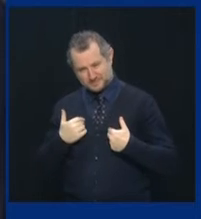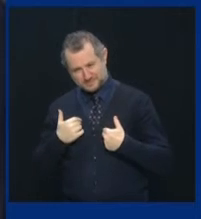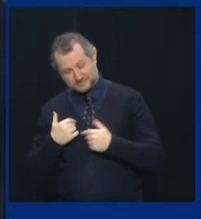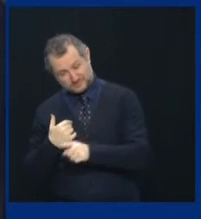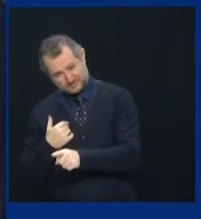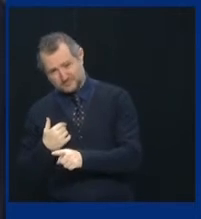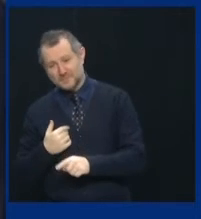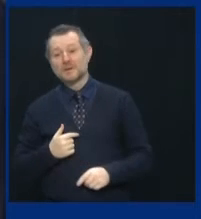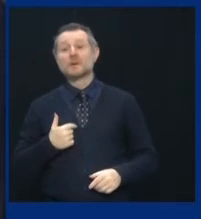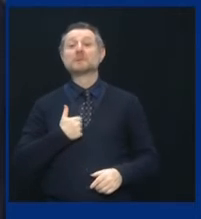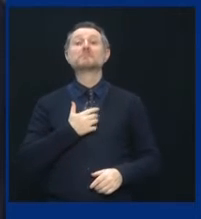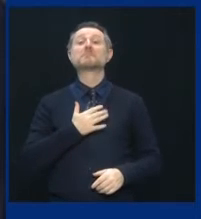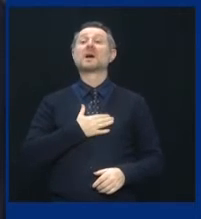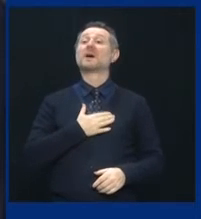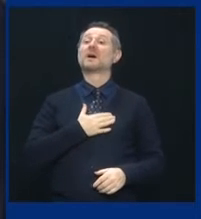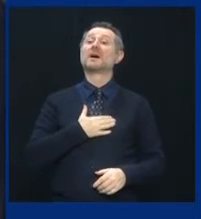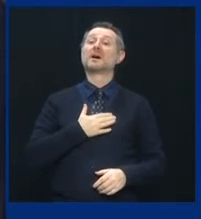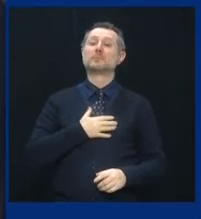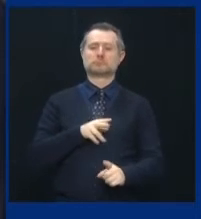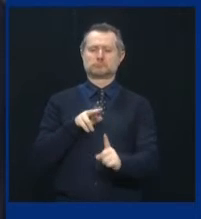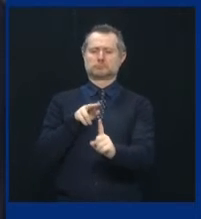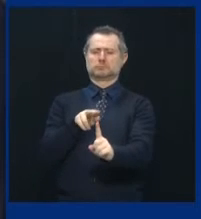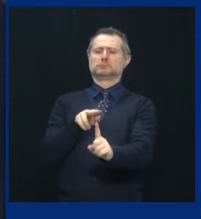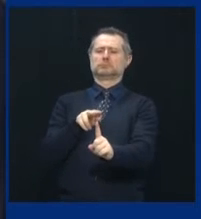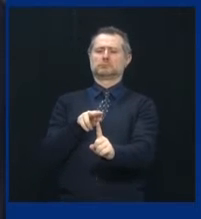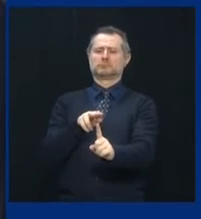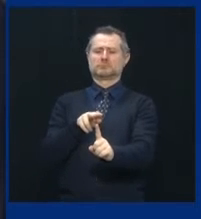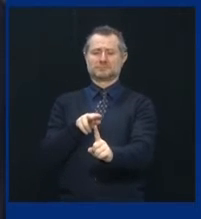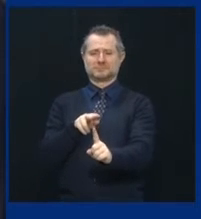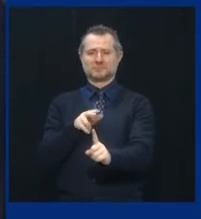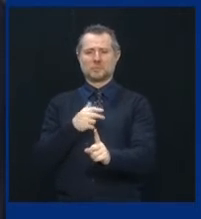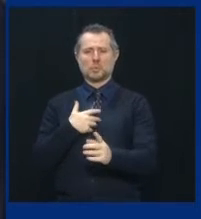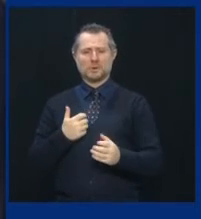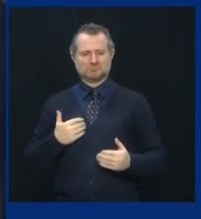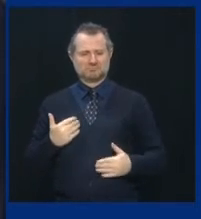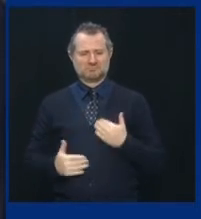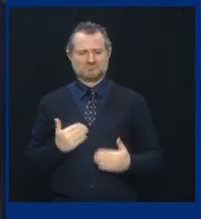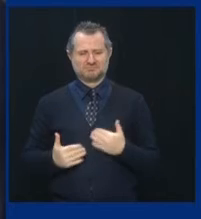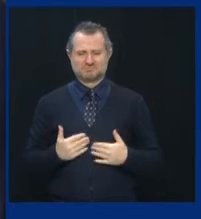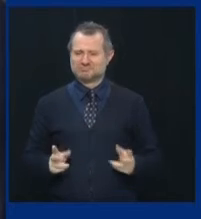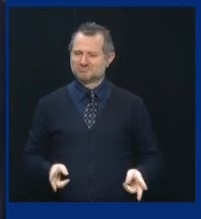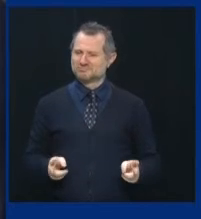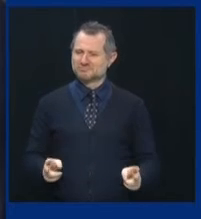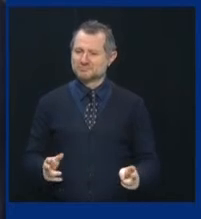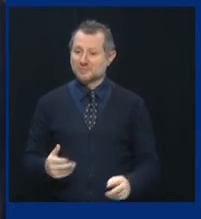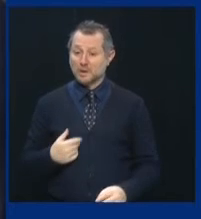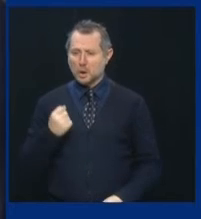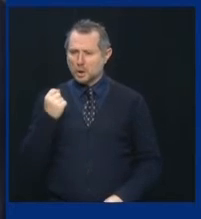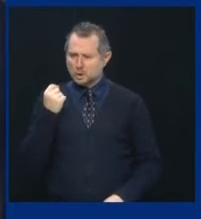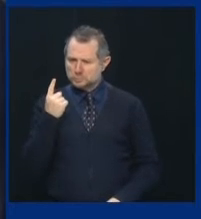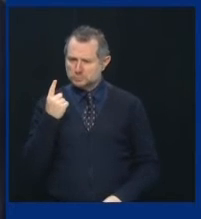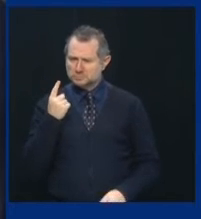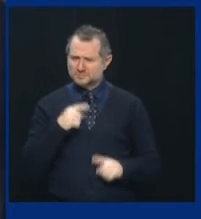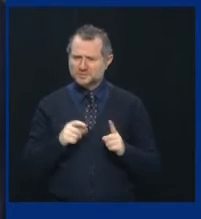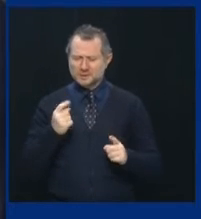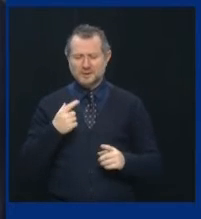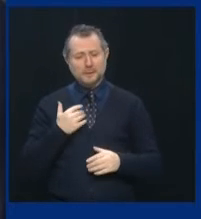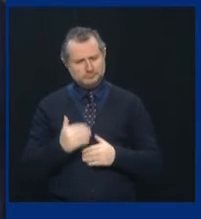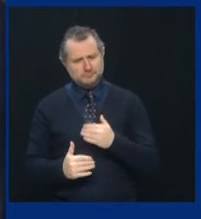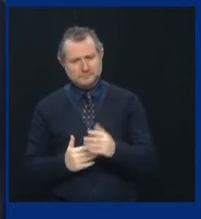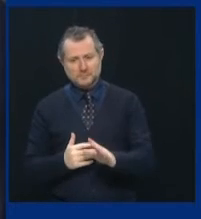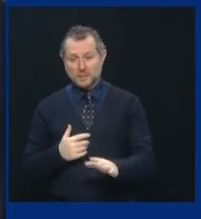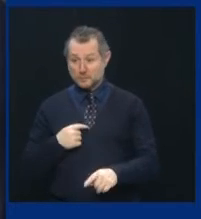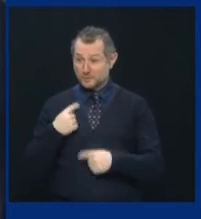Constructive impatience is, I am impatient, but it is constructive. I'm impatient that it has been 3 weeks